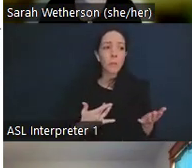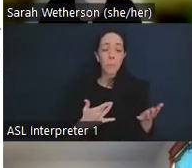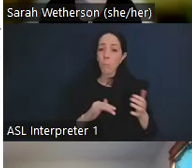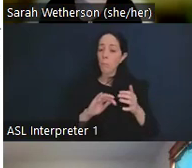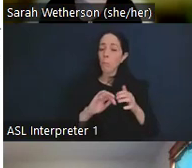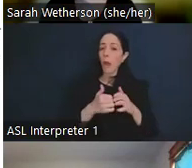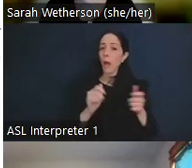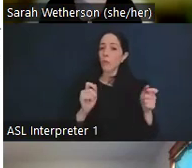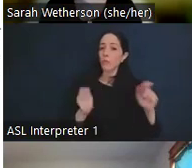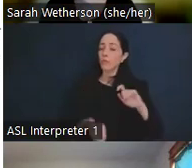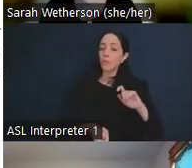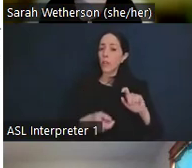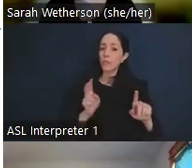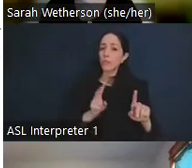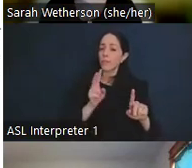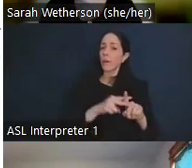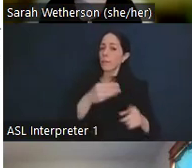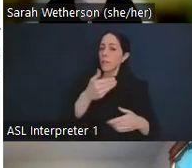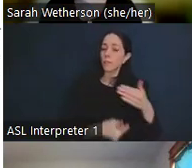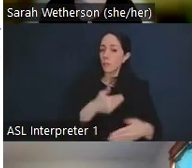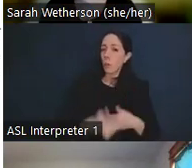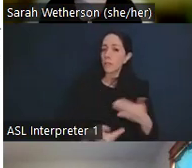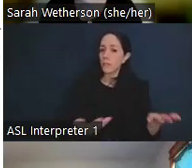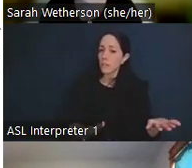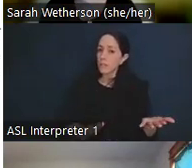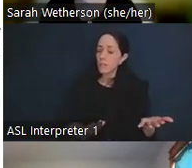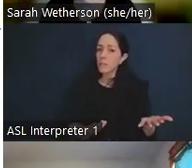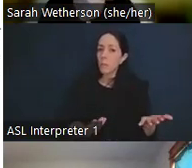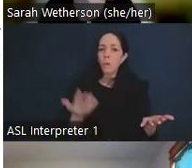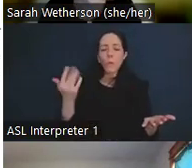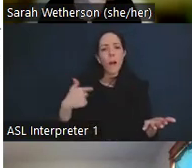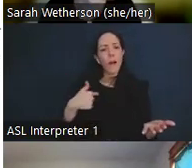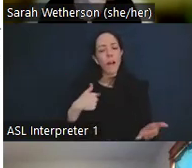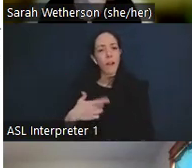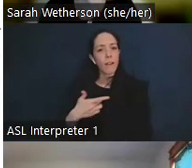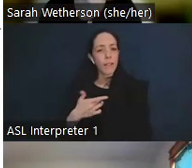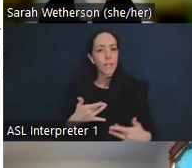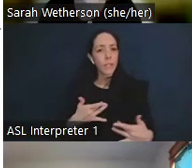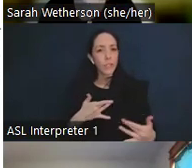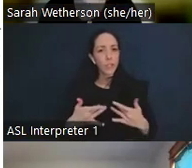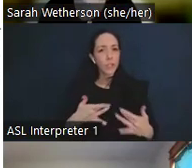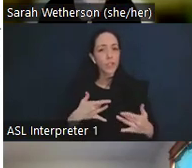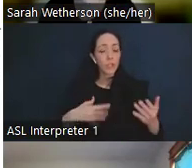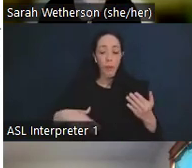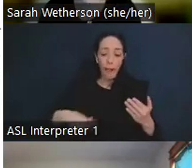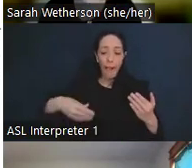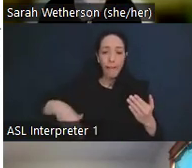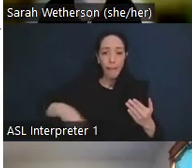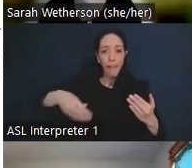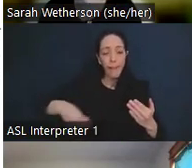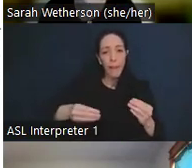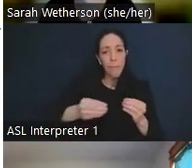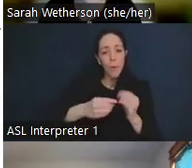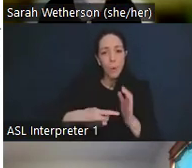might modify that. But it does draw a concern for me that we're making it more burdensome and setting up more barriers